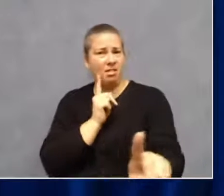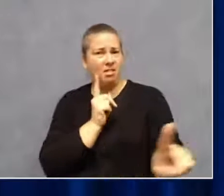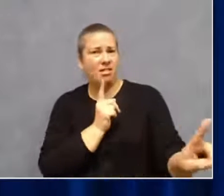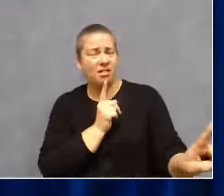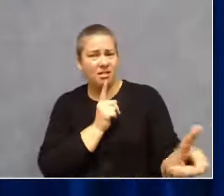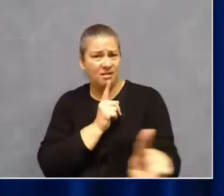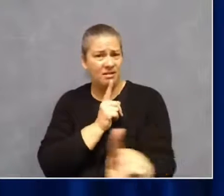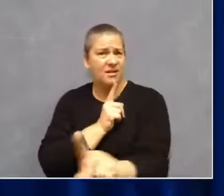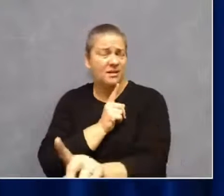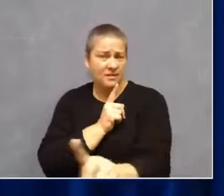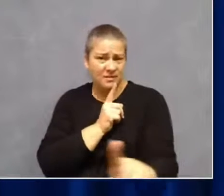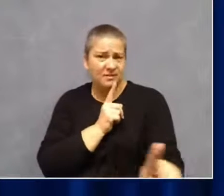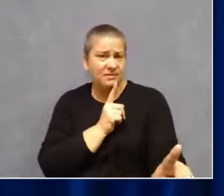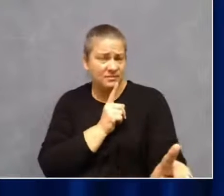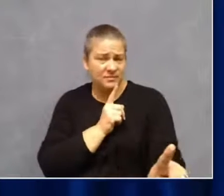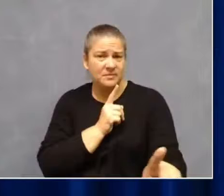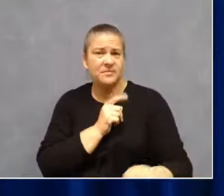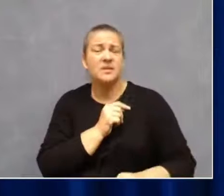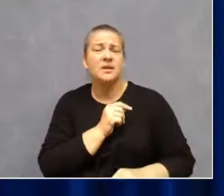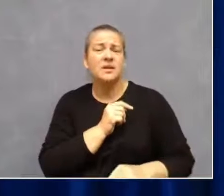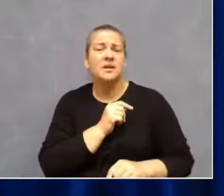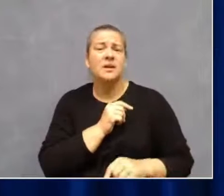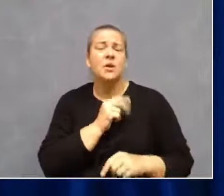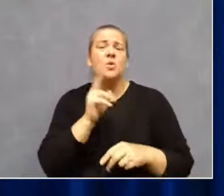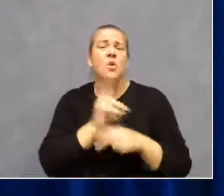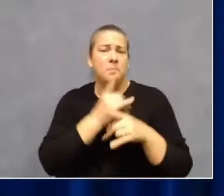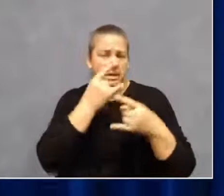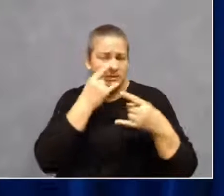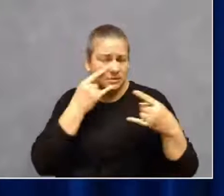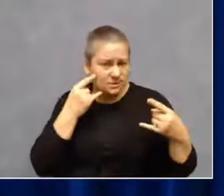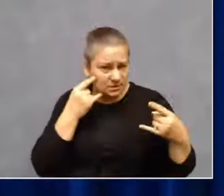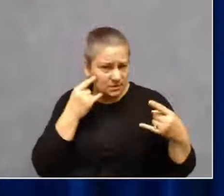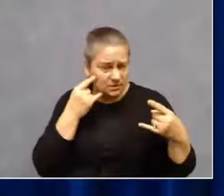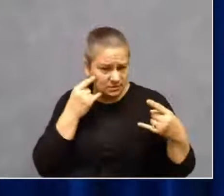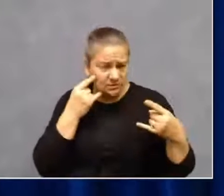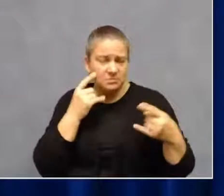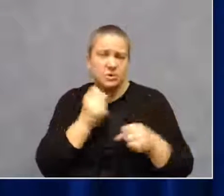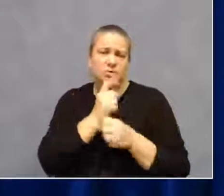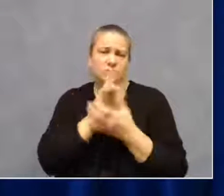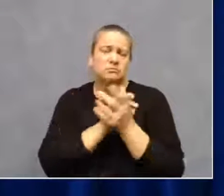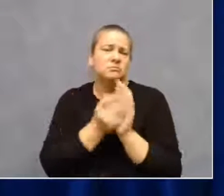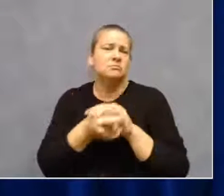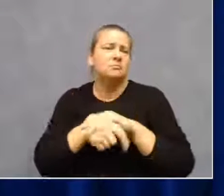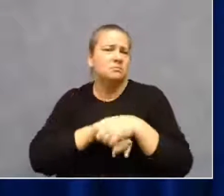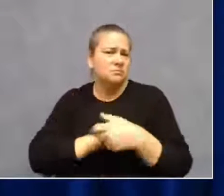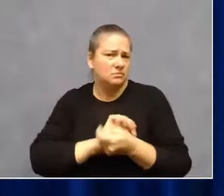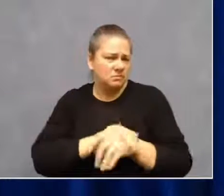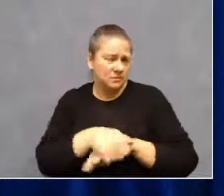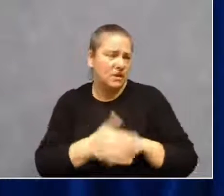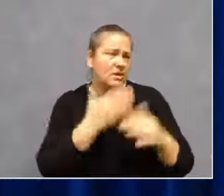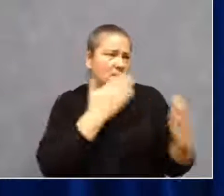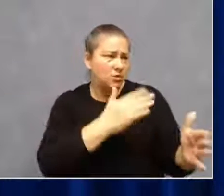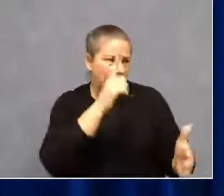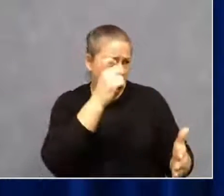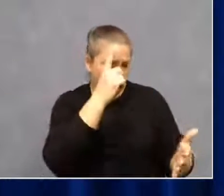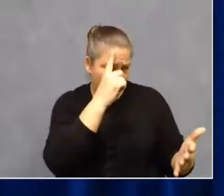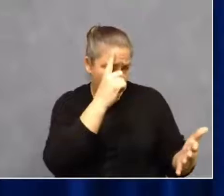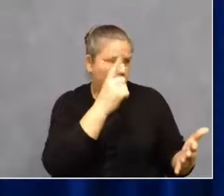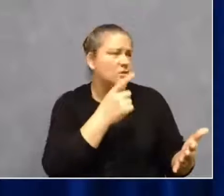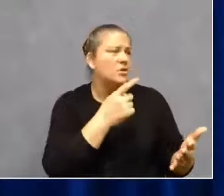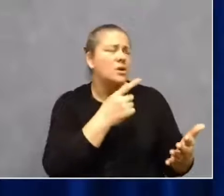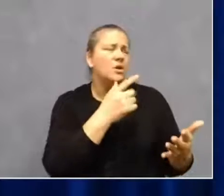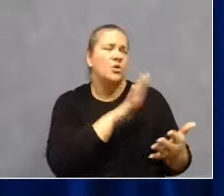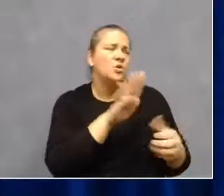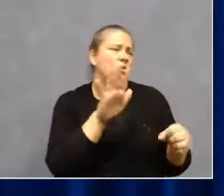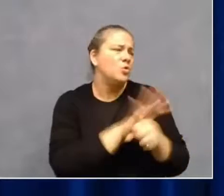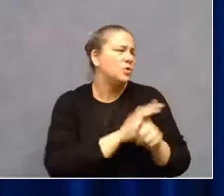immediate household. Wear a mask and practice proper hand hygiene. Thank you, Governor Beshear, your entire team,